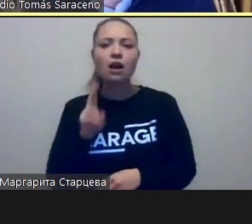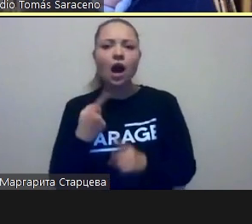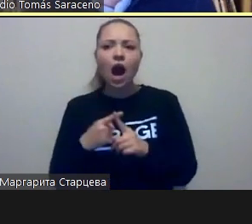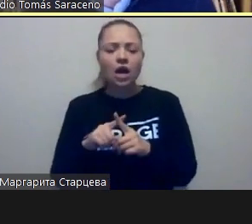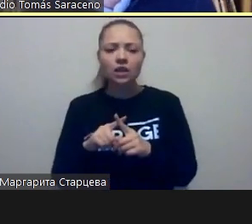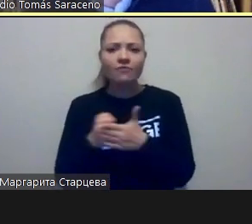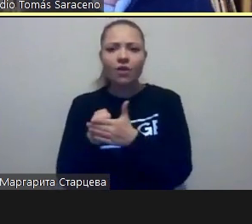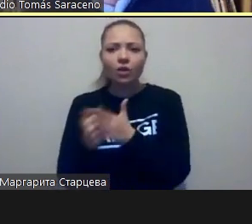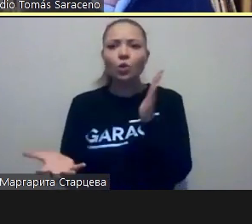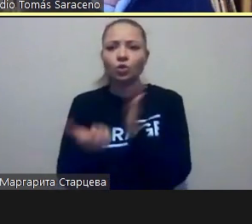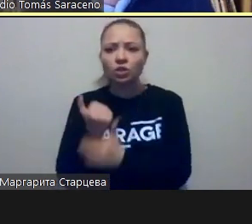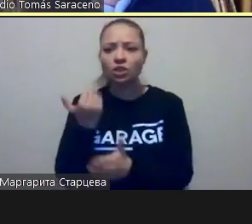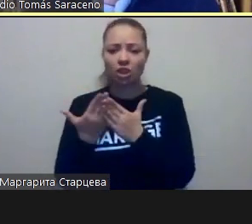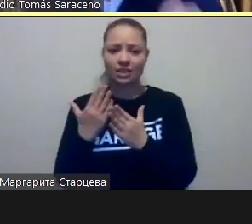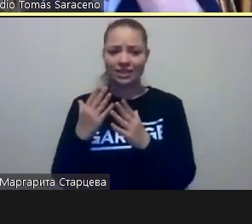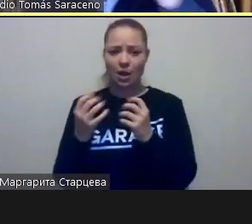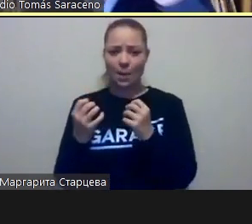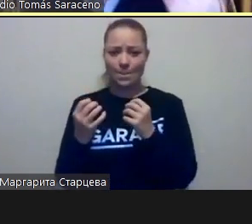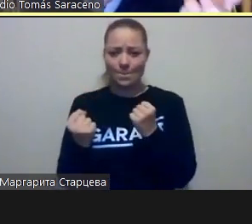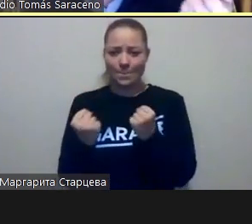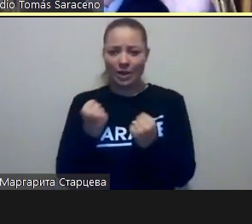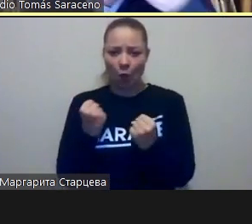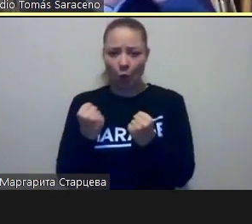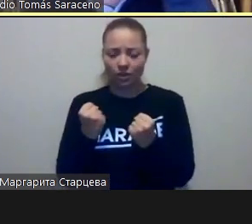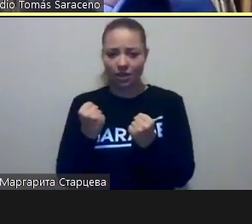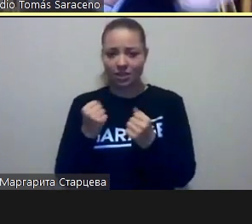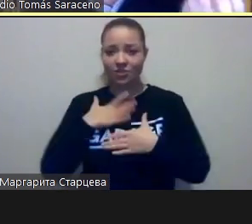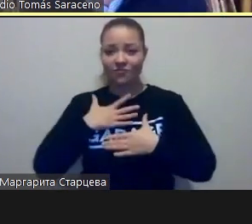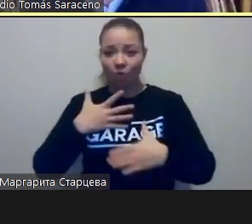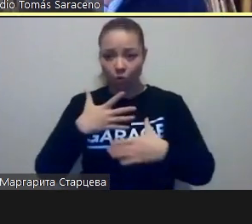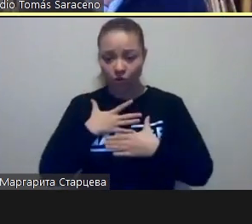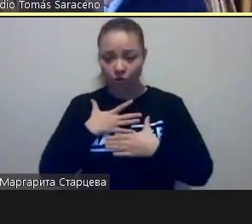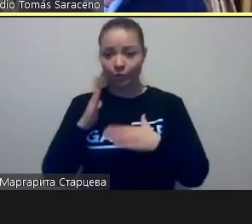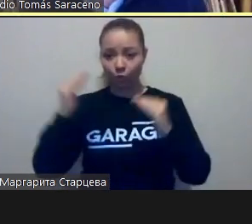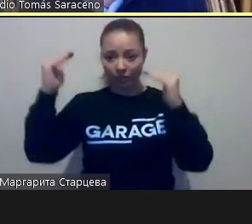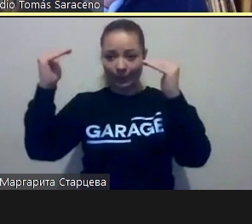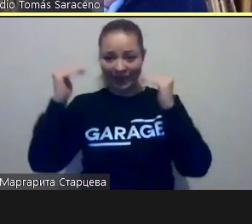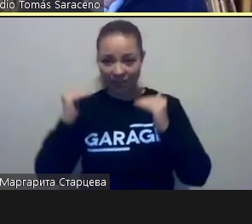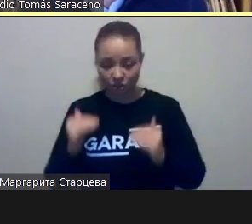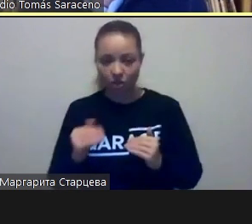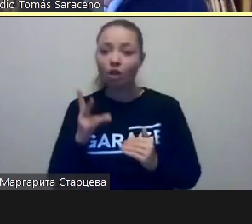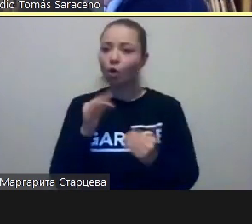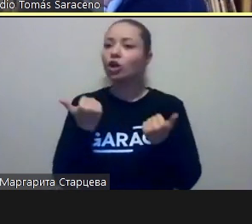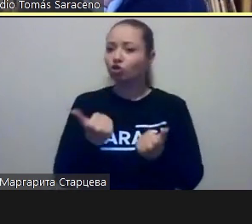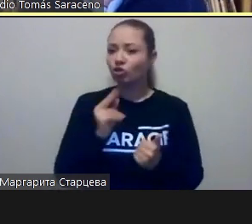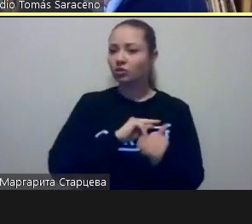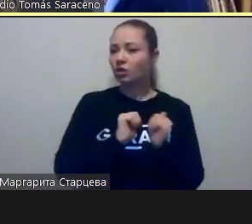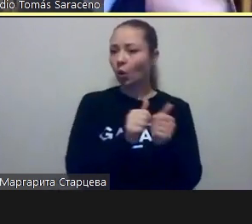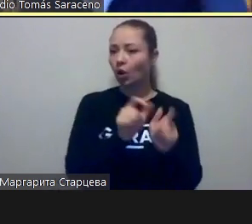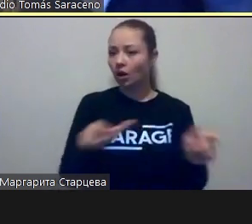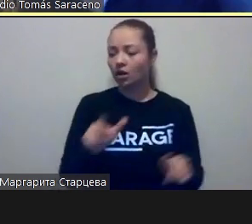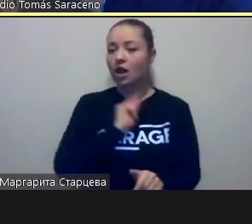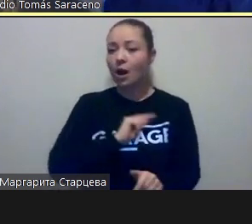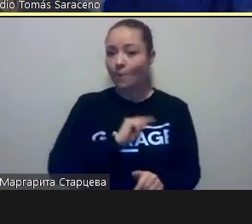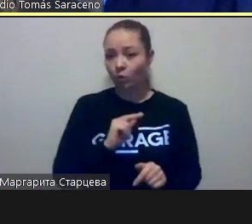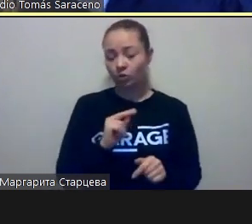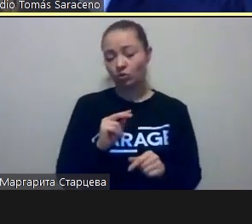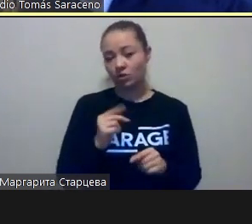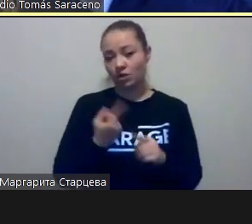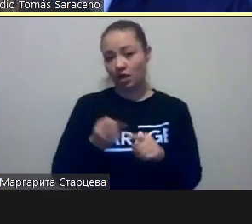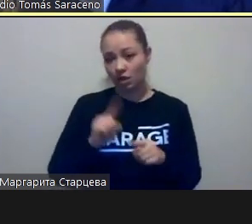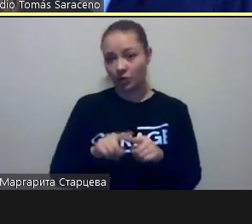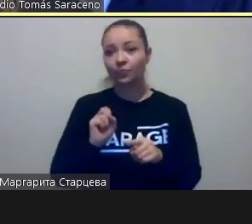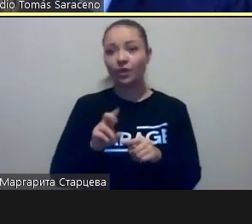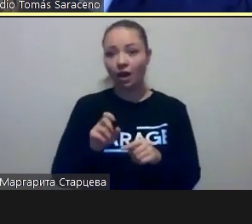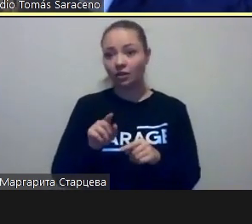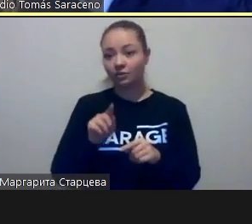reach space on that side. Now, going back to that, what I claim is and space have been always